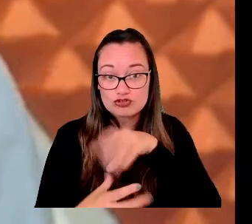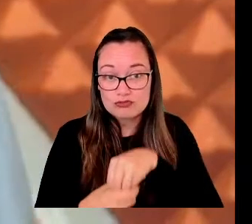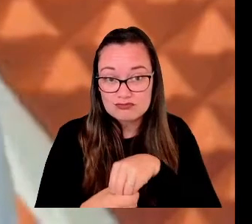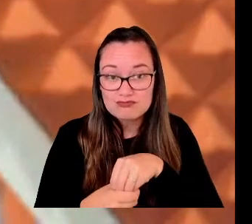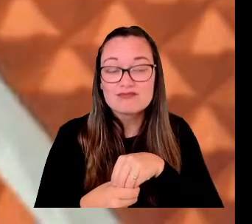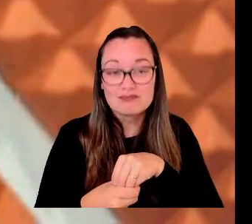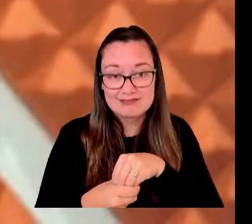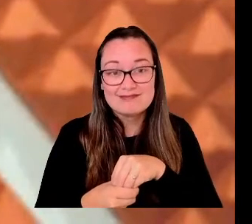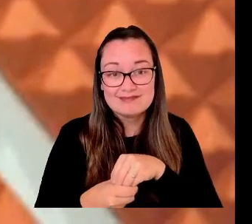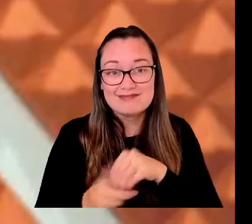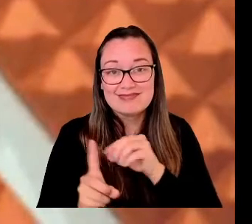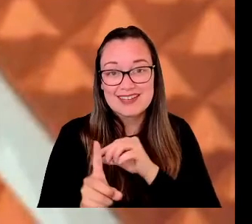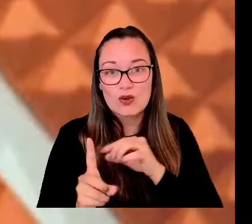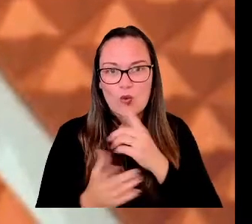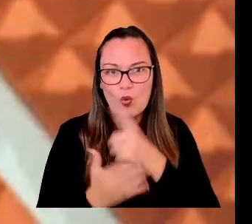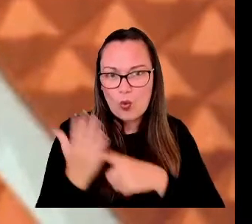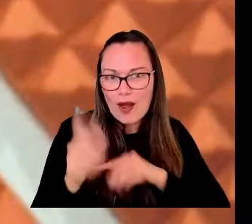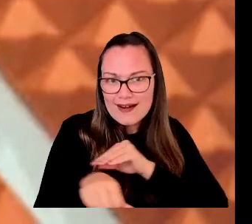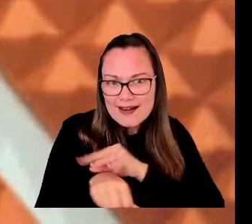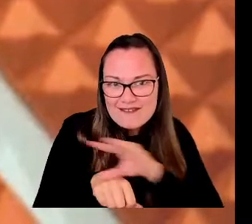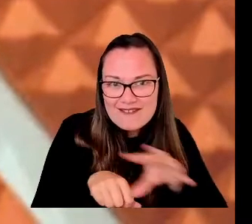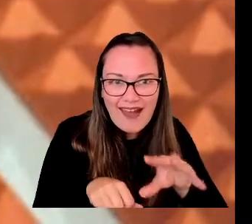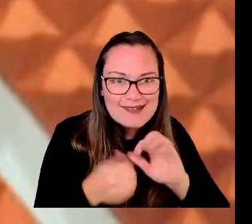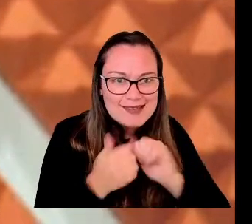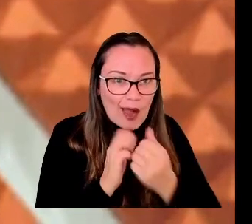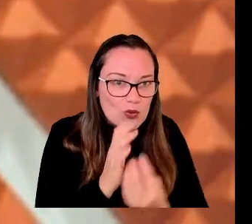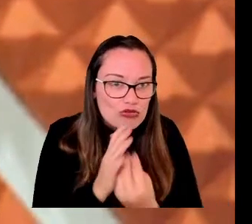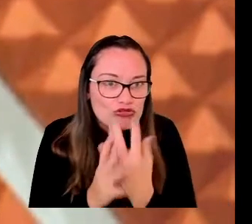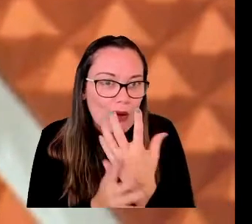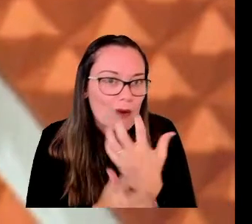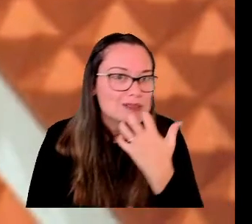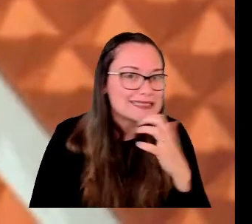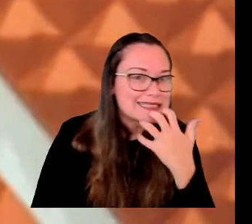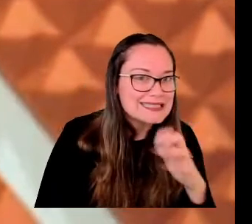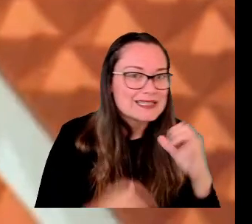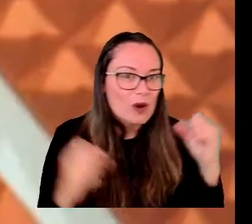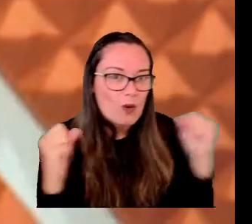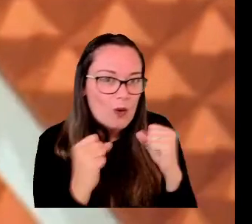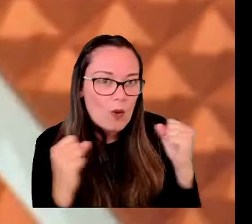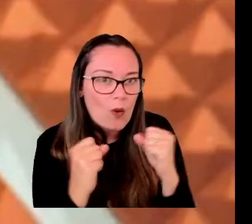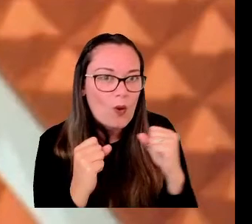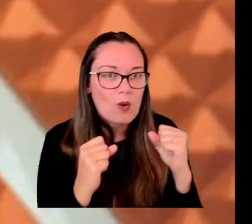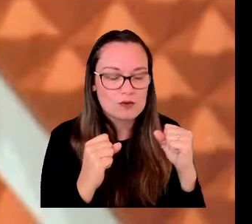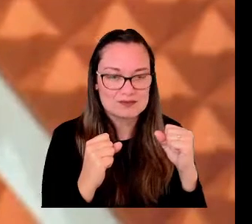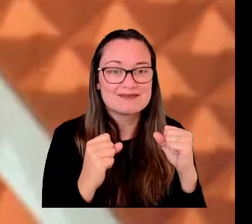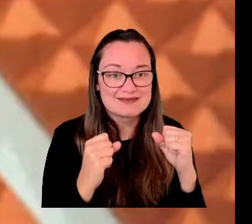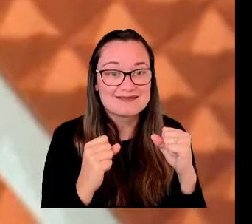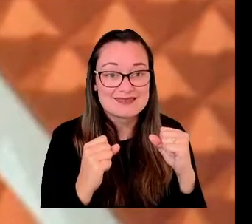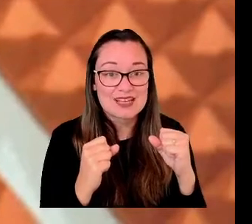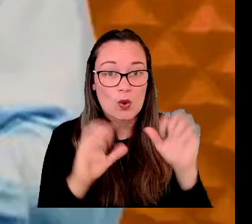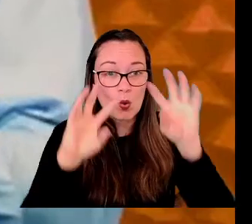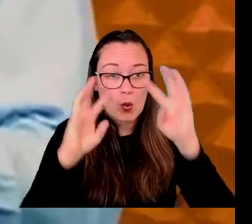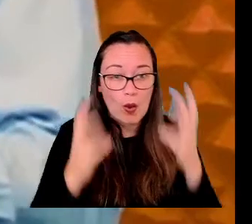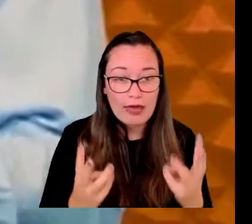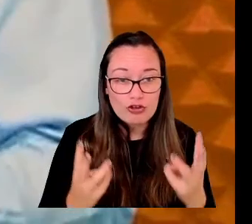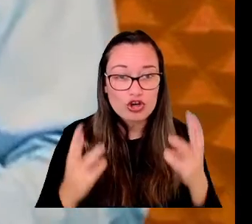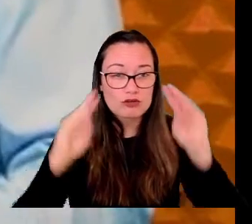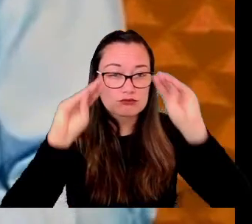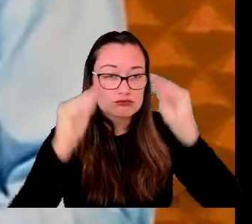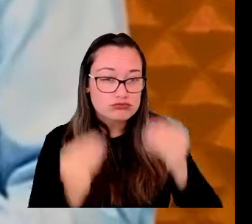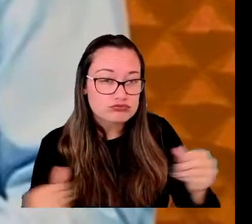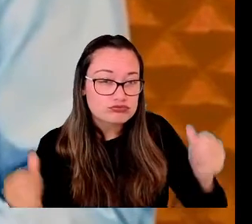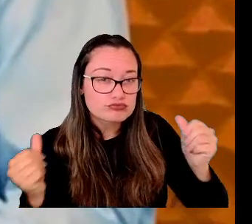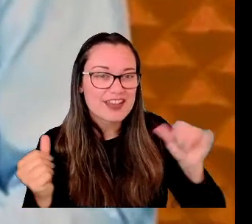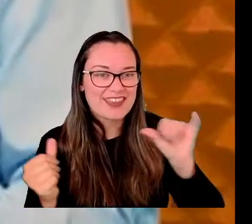that actually affect the way things grow or heat, or is the ozone layer starting to dissipate, then we're